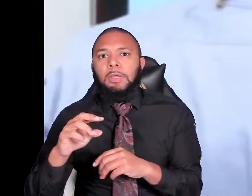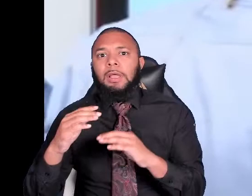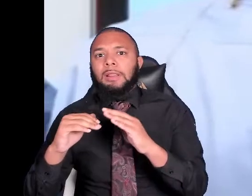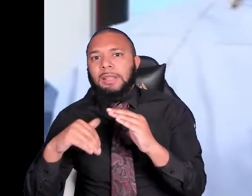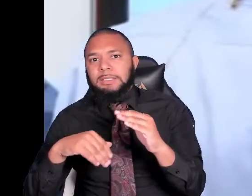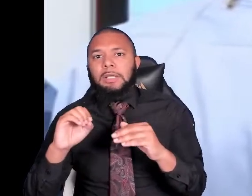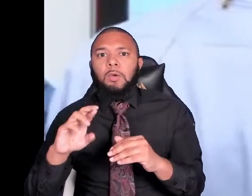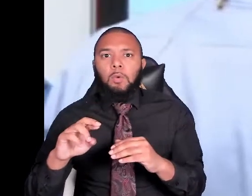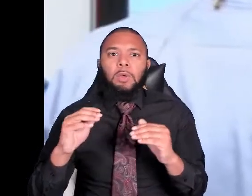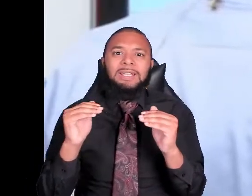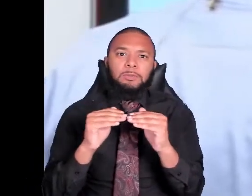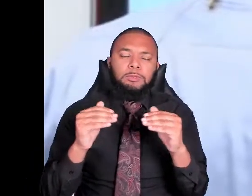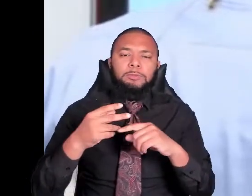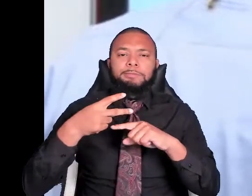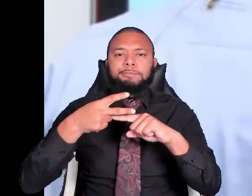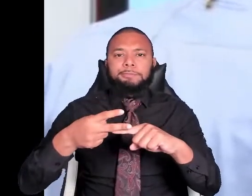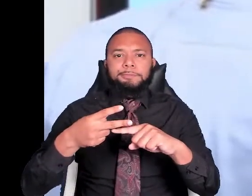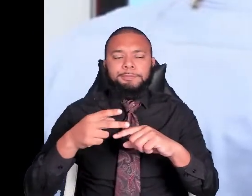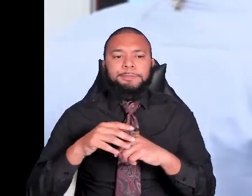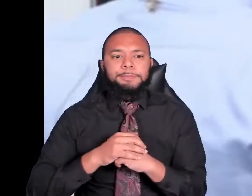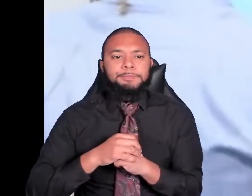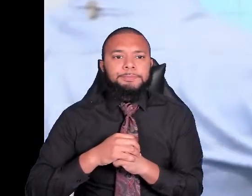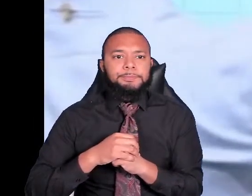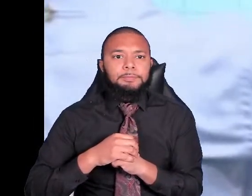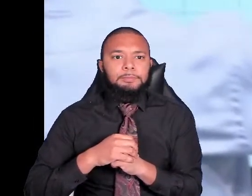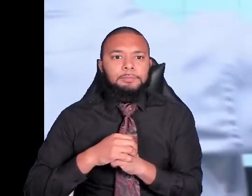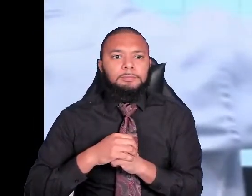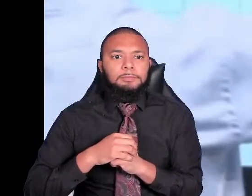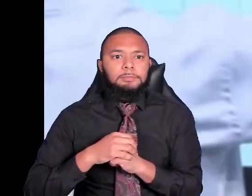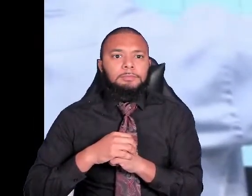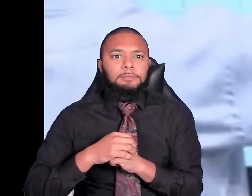Okay, excellent.